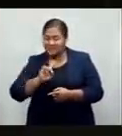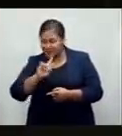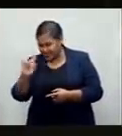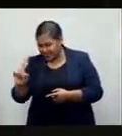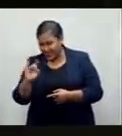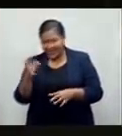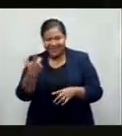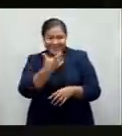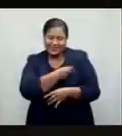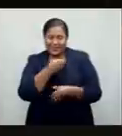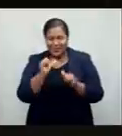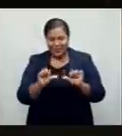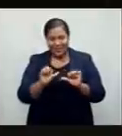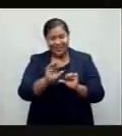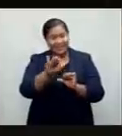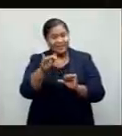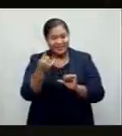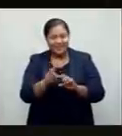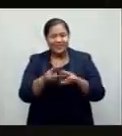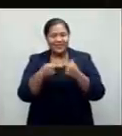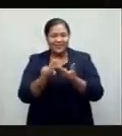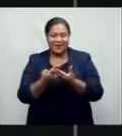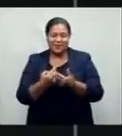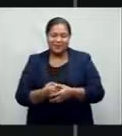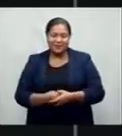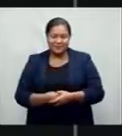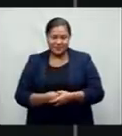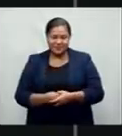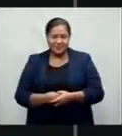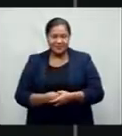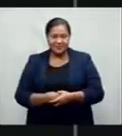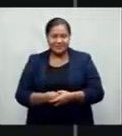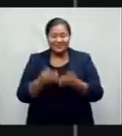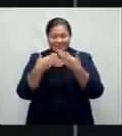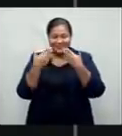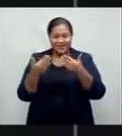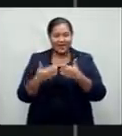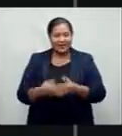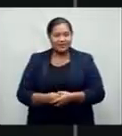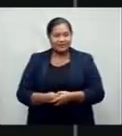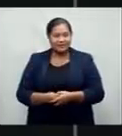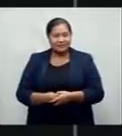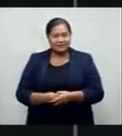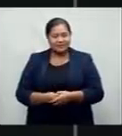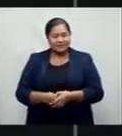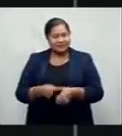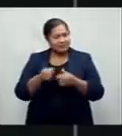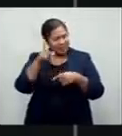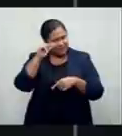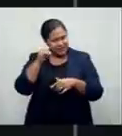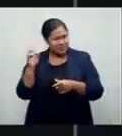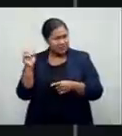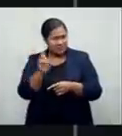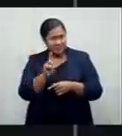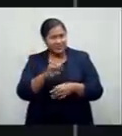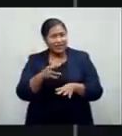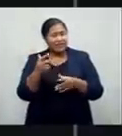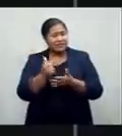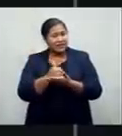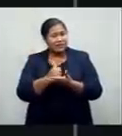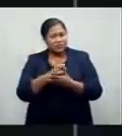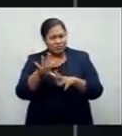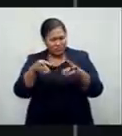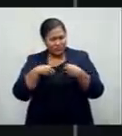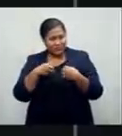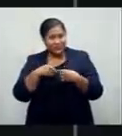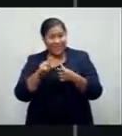vaccinated and protect themselves and their families. Josiah. Naga Christiana. Fijians came out in numbers to get their AstraZeneca